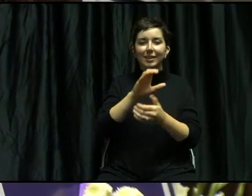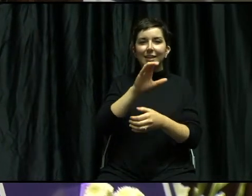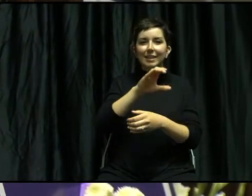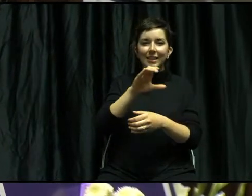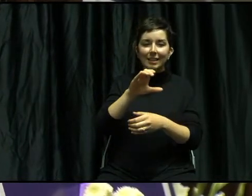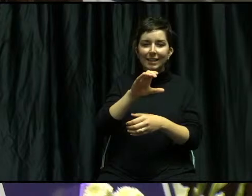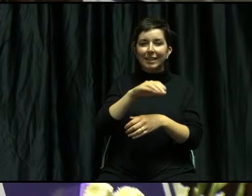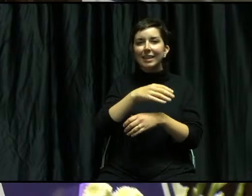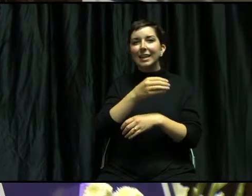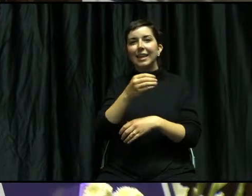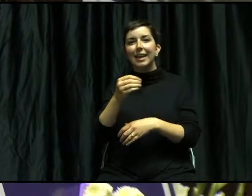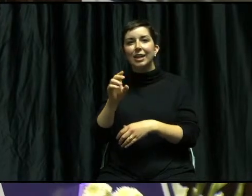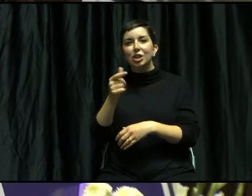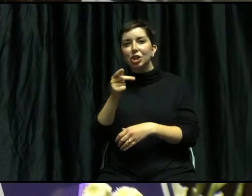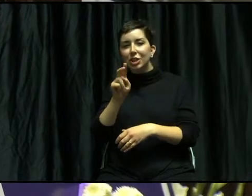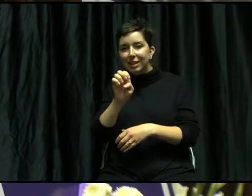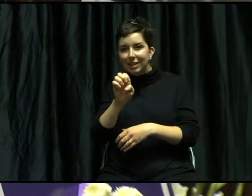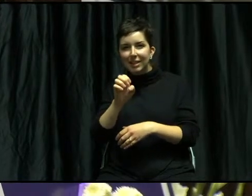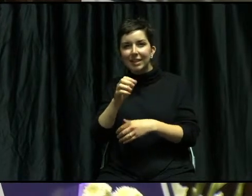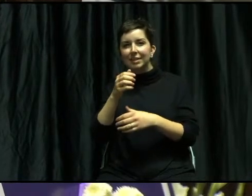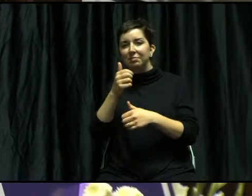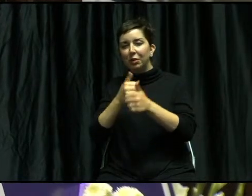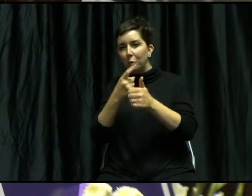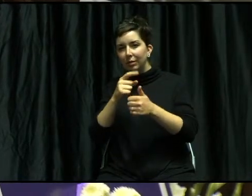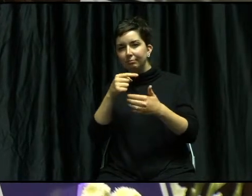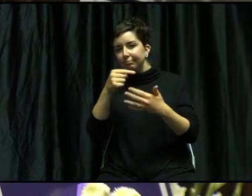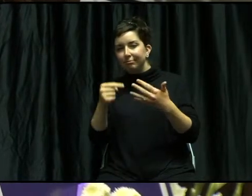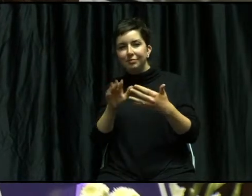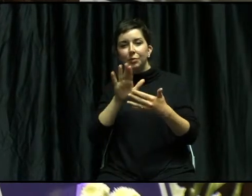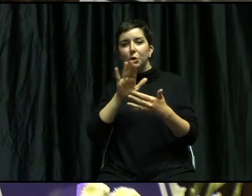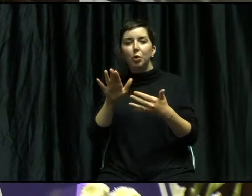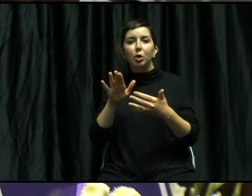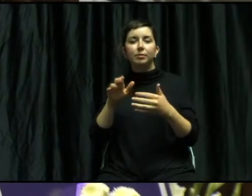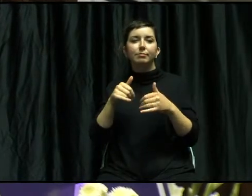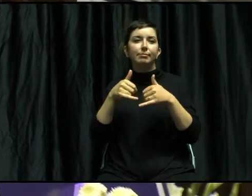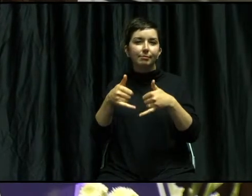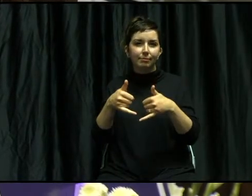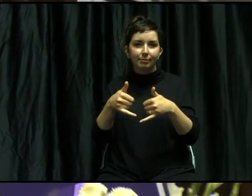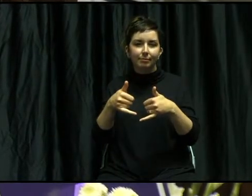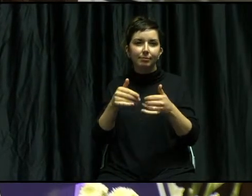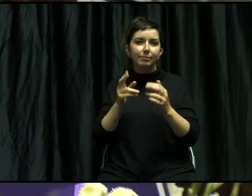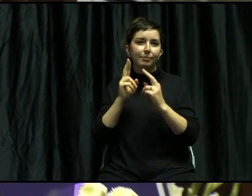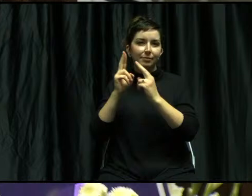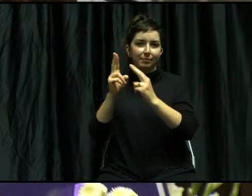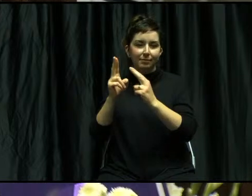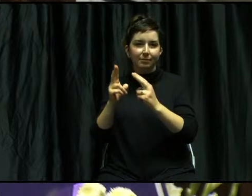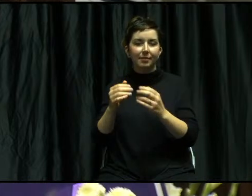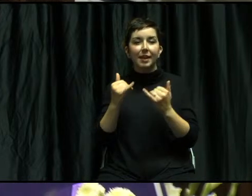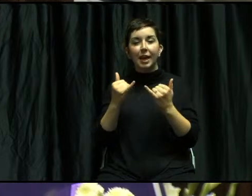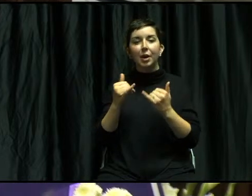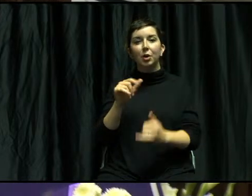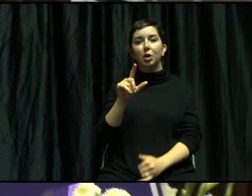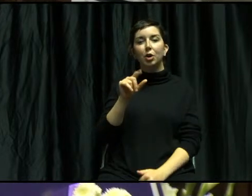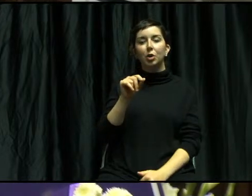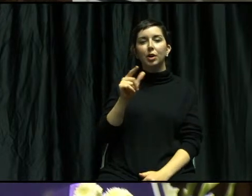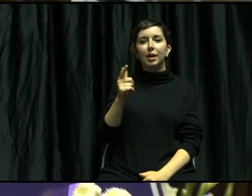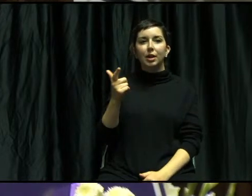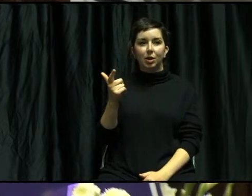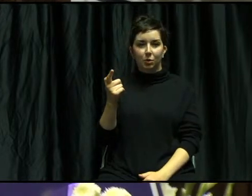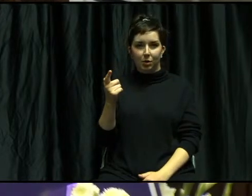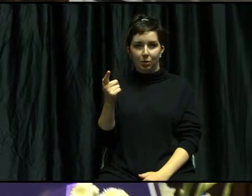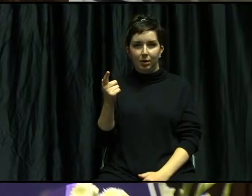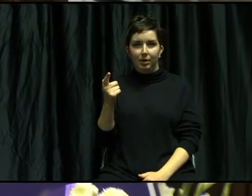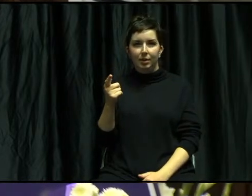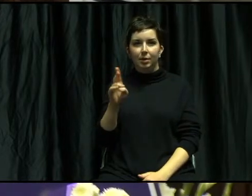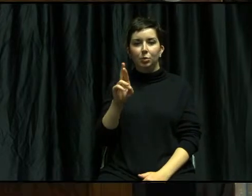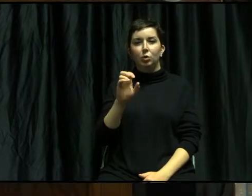and Jean on your recognitions. We'll now proceed with a presentation of our 2021 Brady Presidential